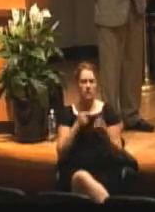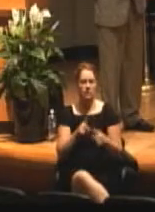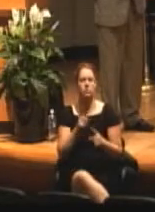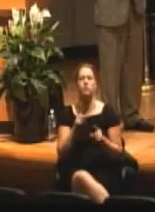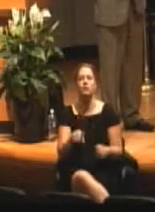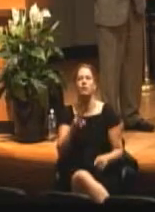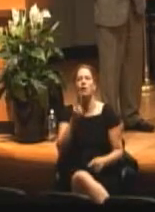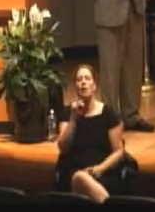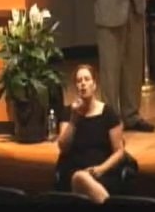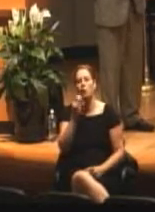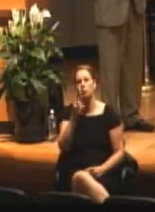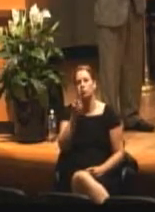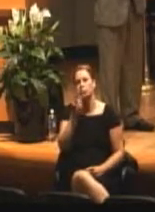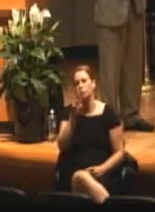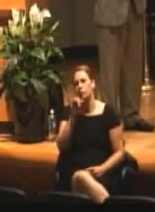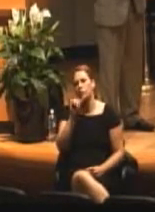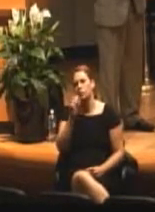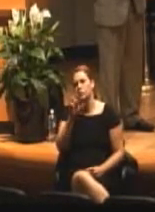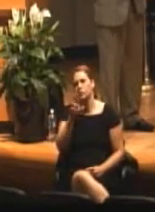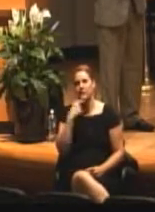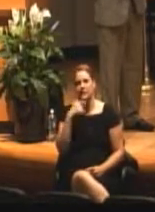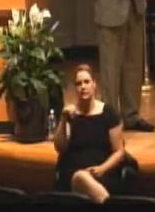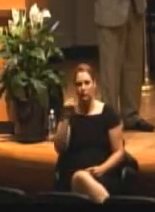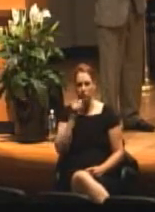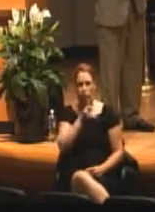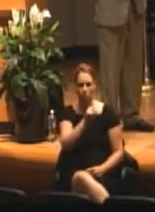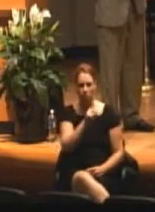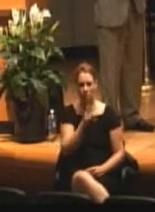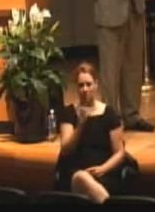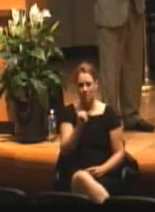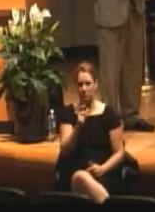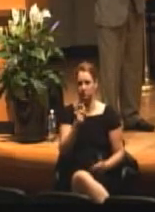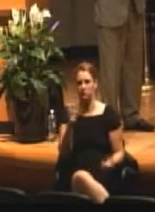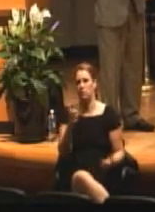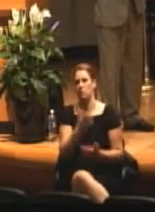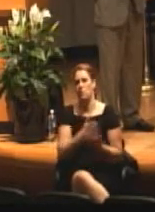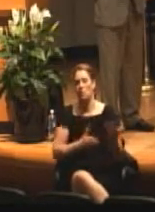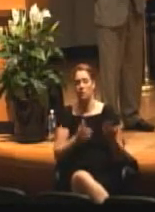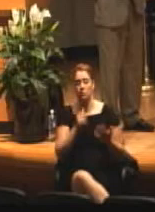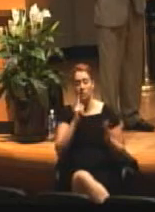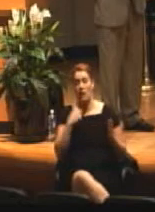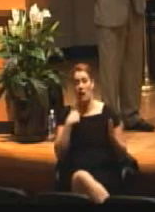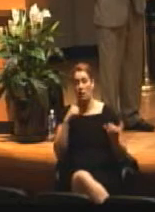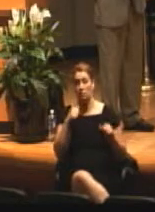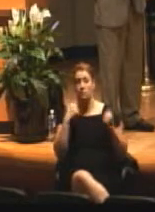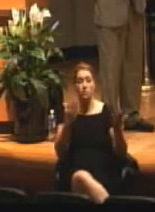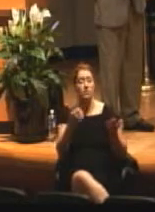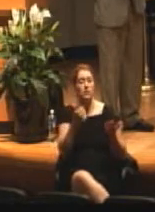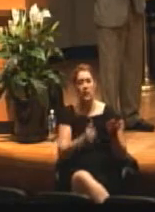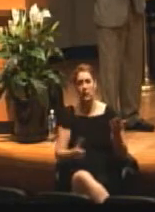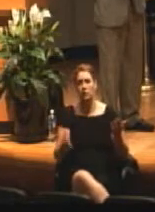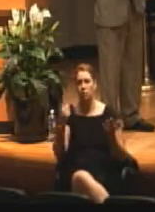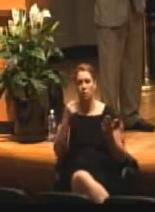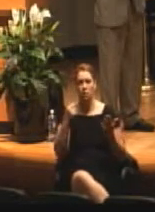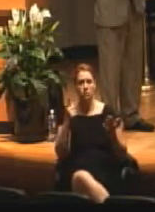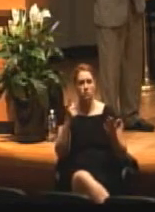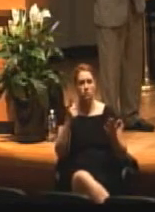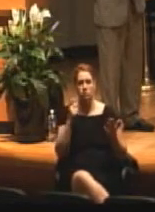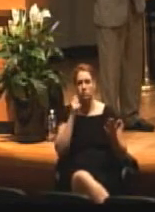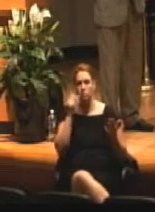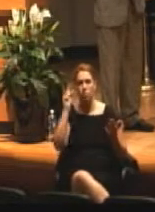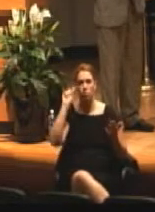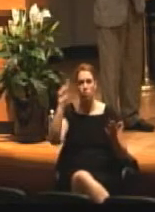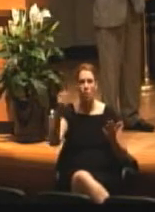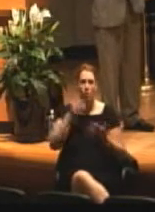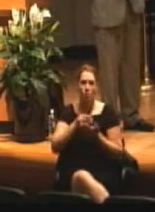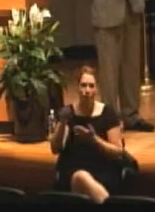Correct. You know, so that's the big crunch, and I guess I'd recommend anybody don't go out, buy a car, don't do a lot of